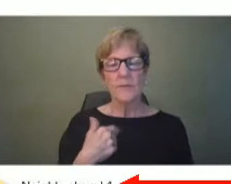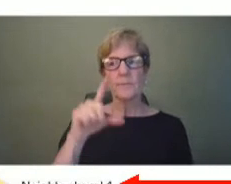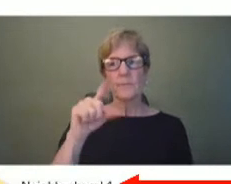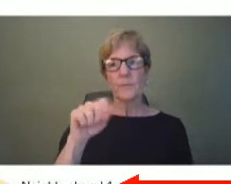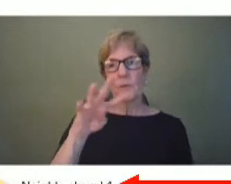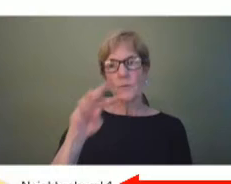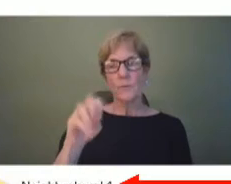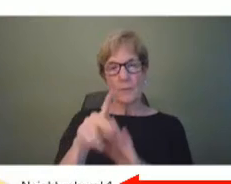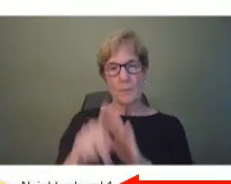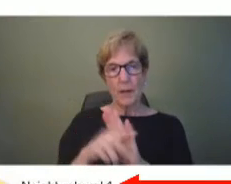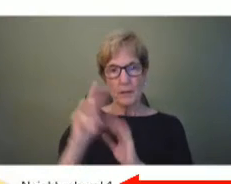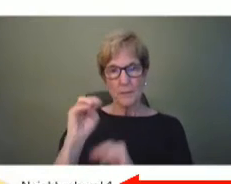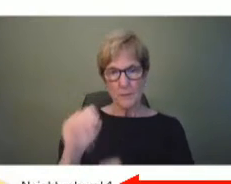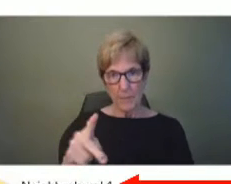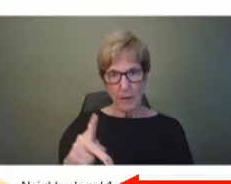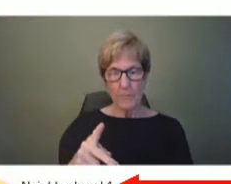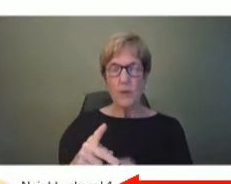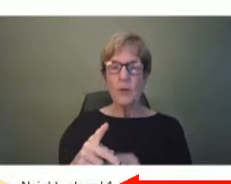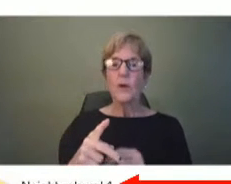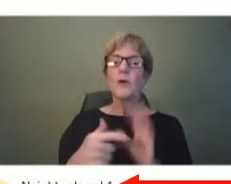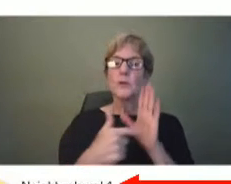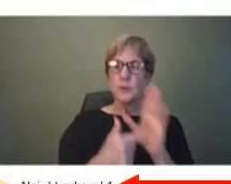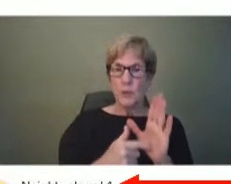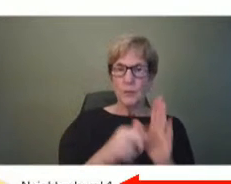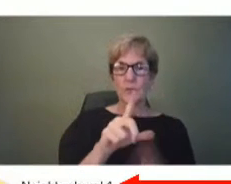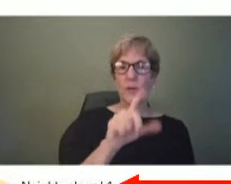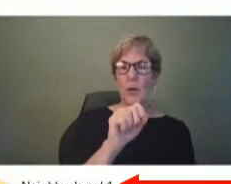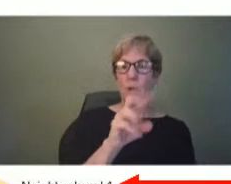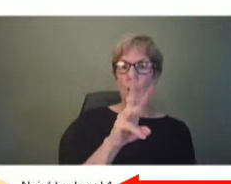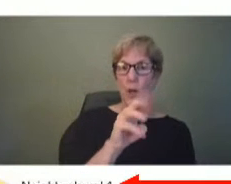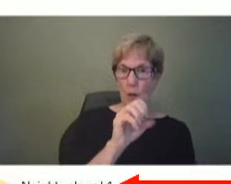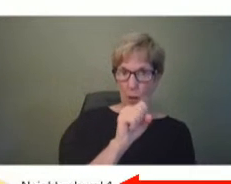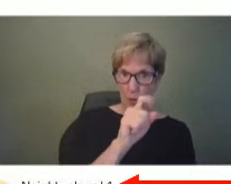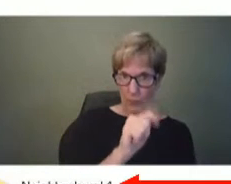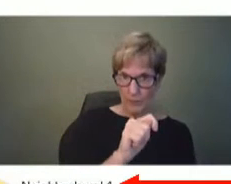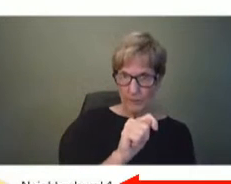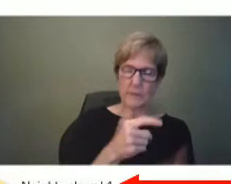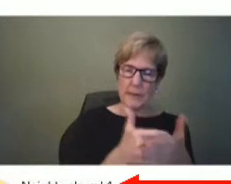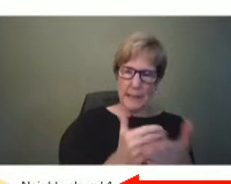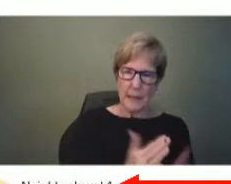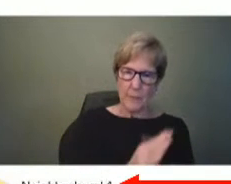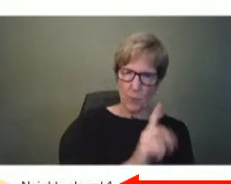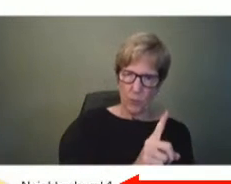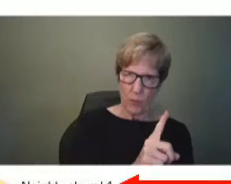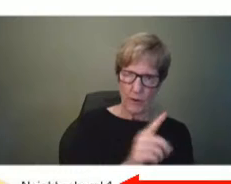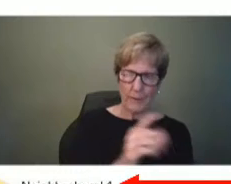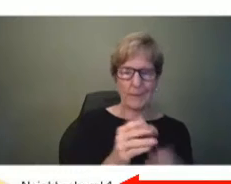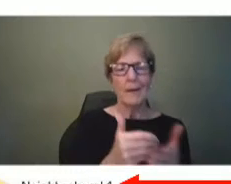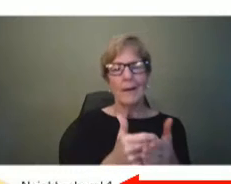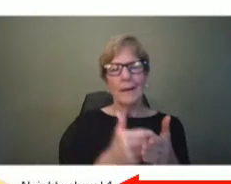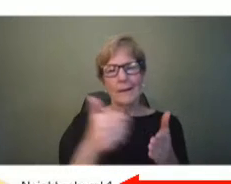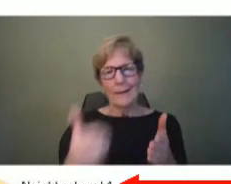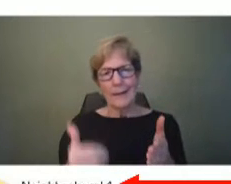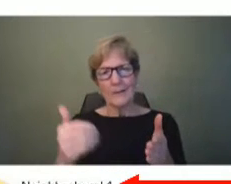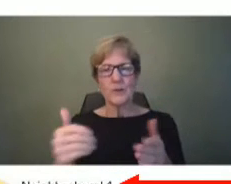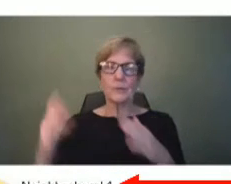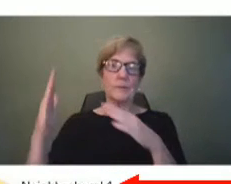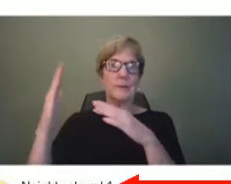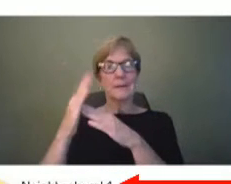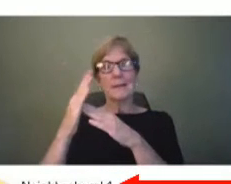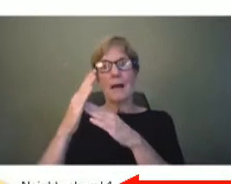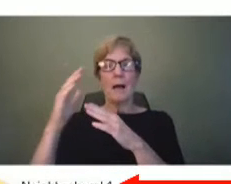map it's showing both the lowest density of neighborhood one directly next to the second highest density